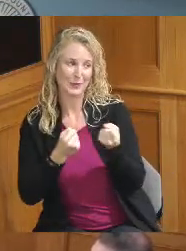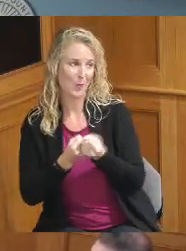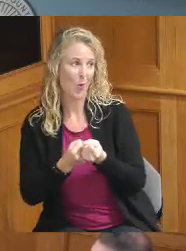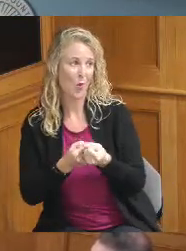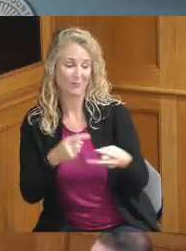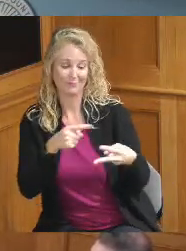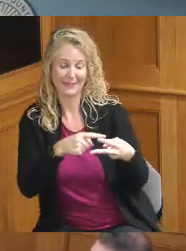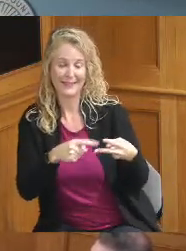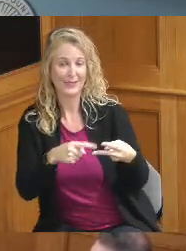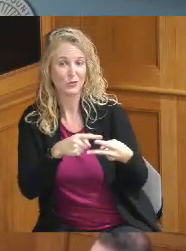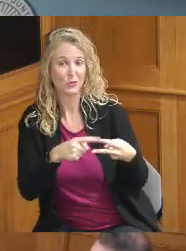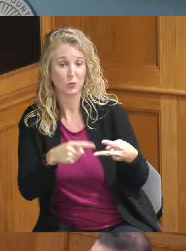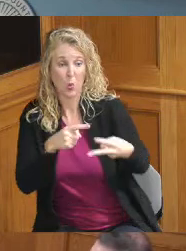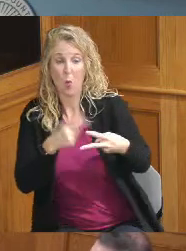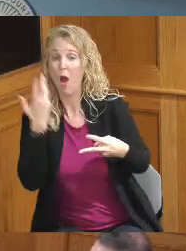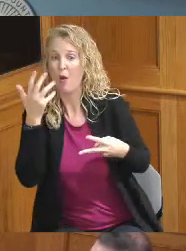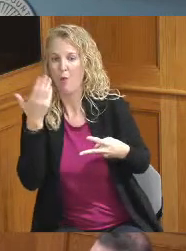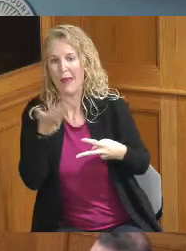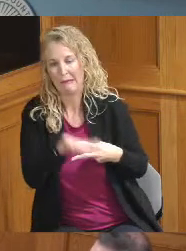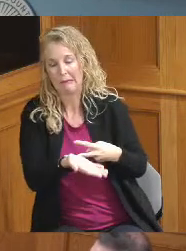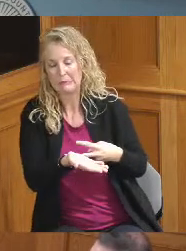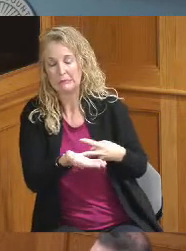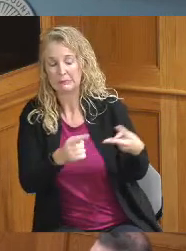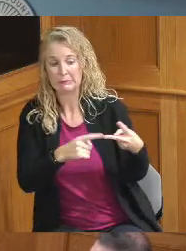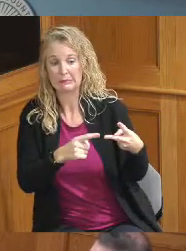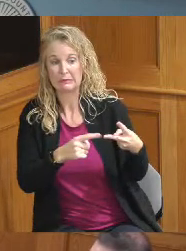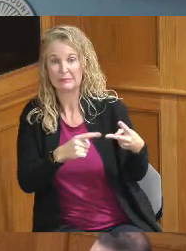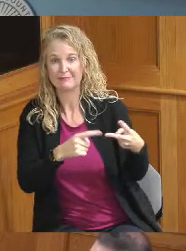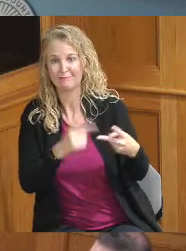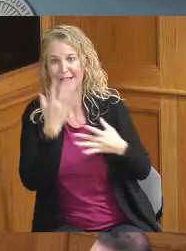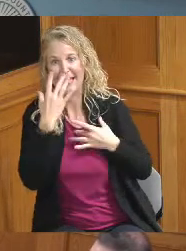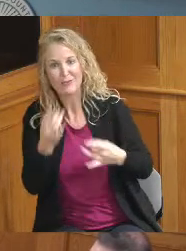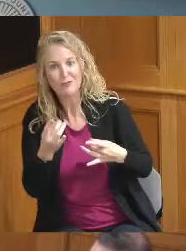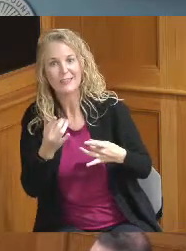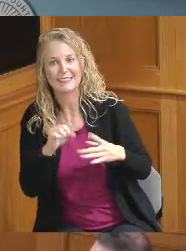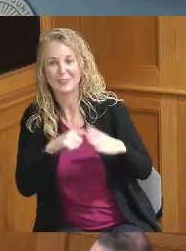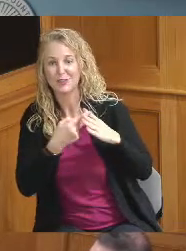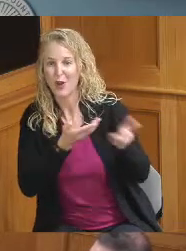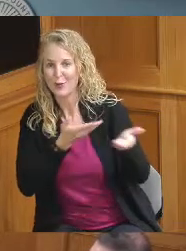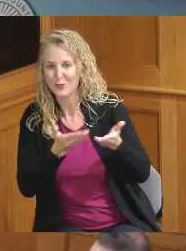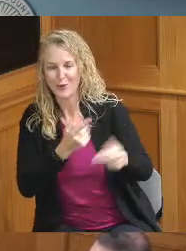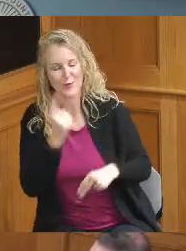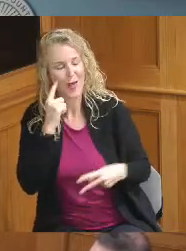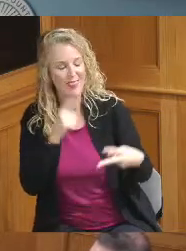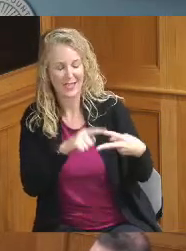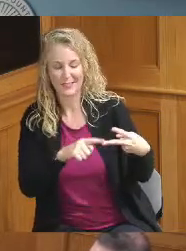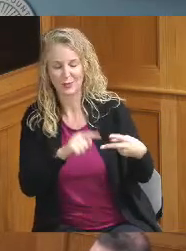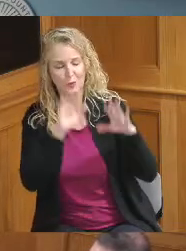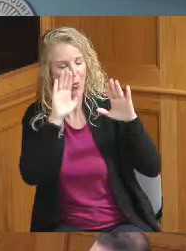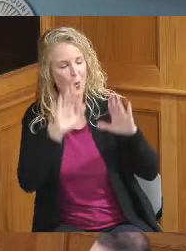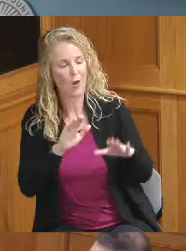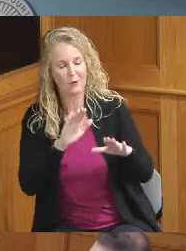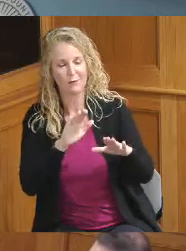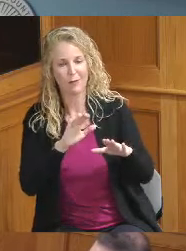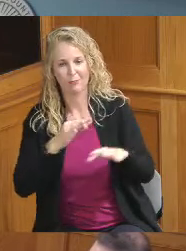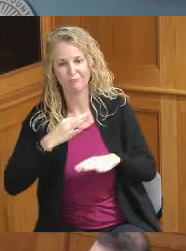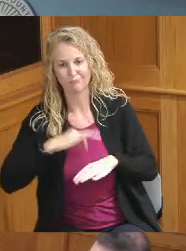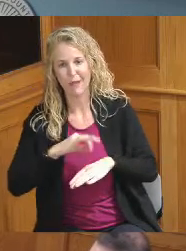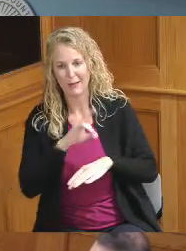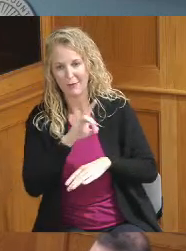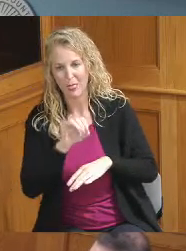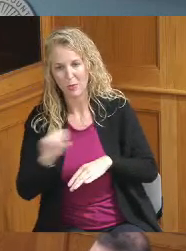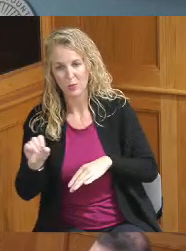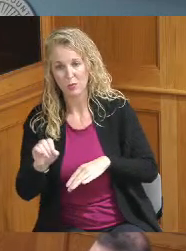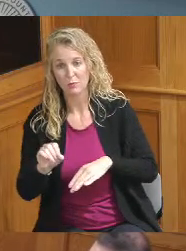individuals, one of them already serves on the zoo board and the other one is very interested in serving, so I think they'll be a tremendous asset to that board.